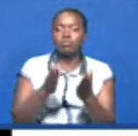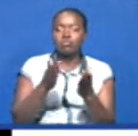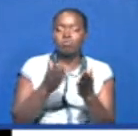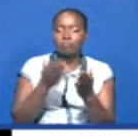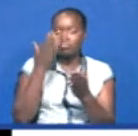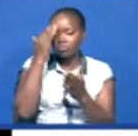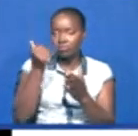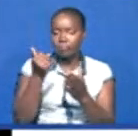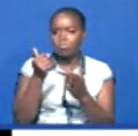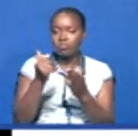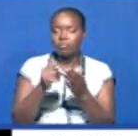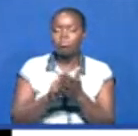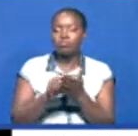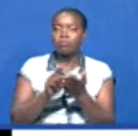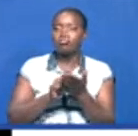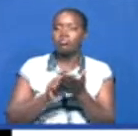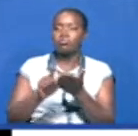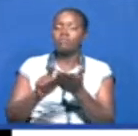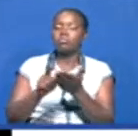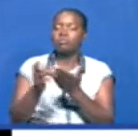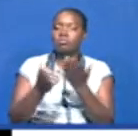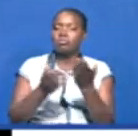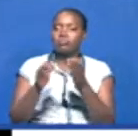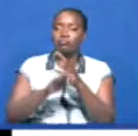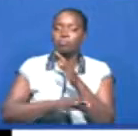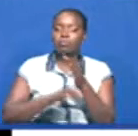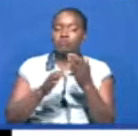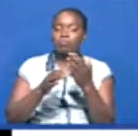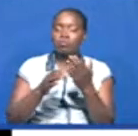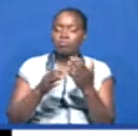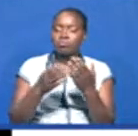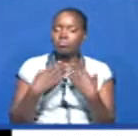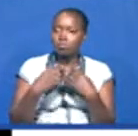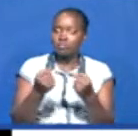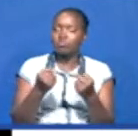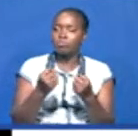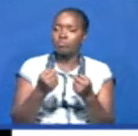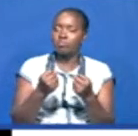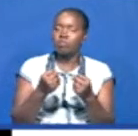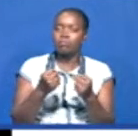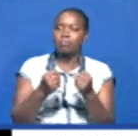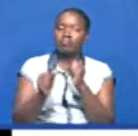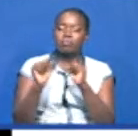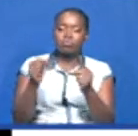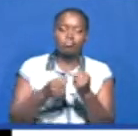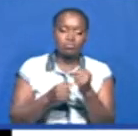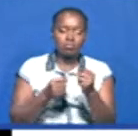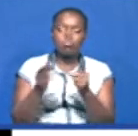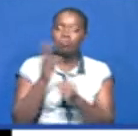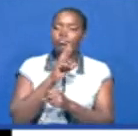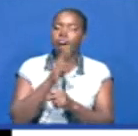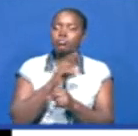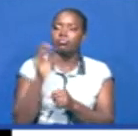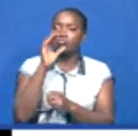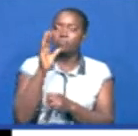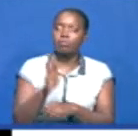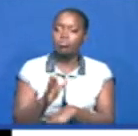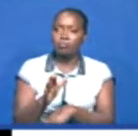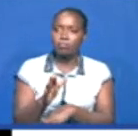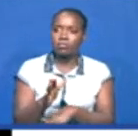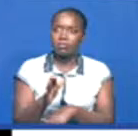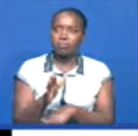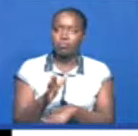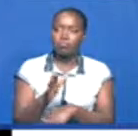and furthermore, substandard goods posed health and safety risks to our consumers, and